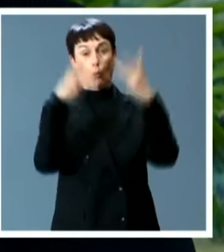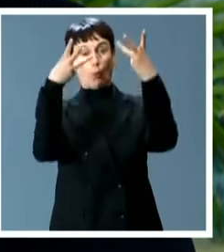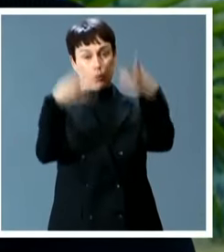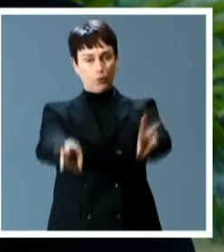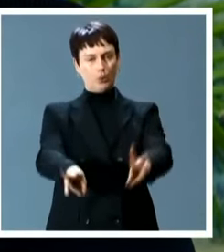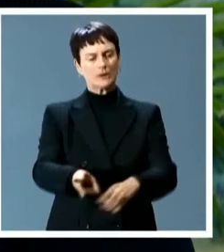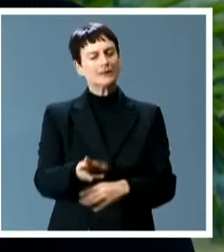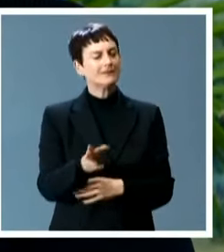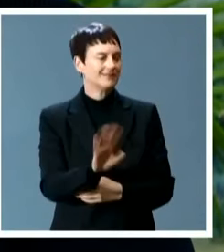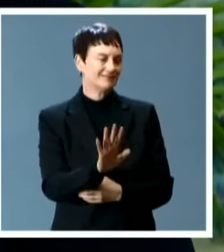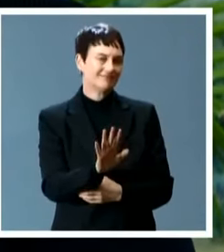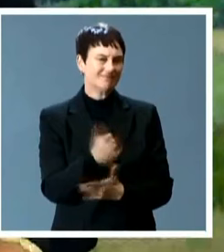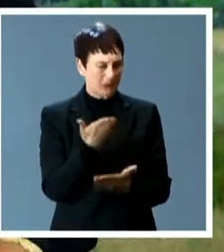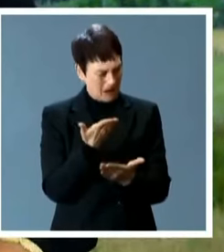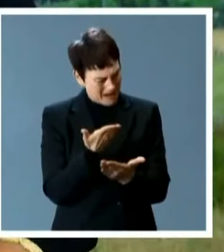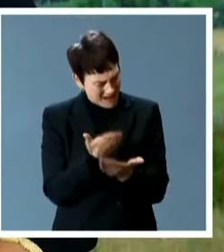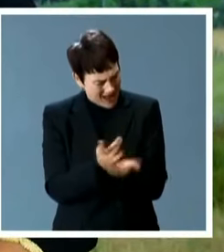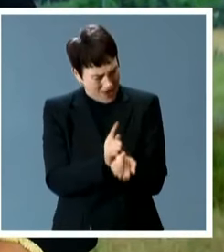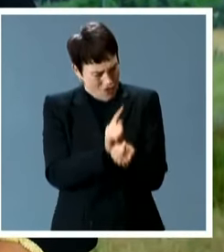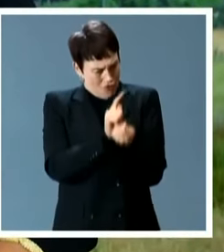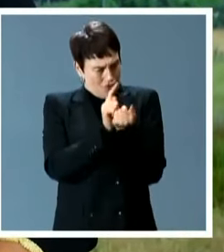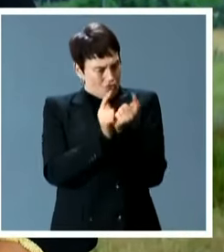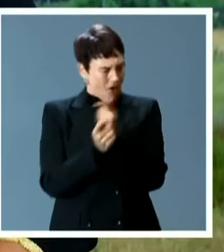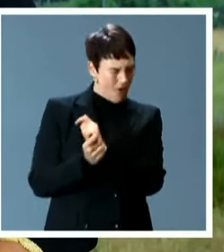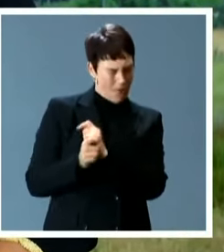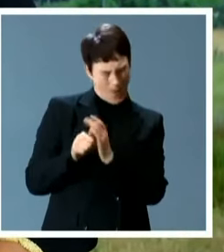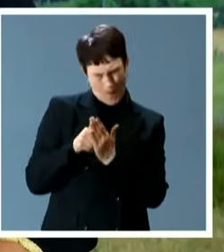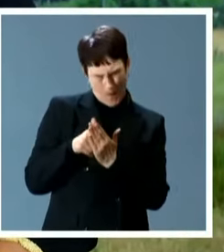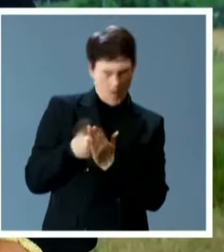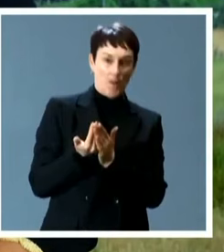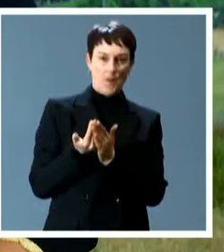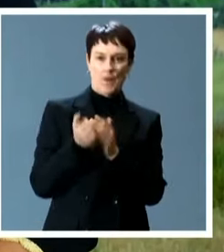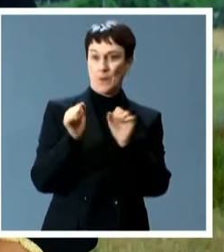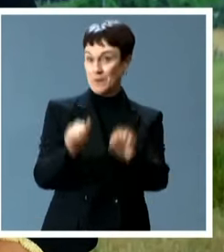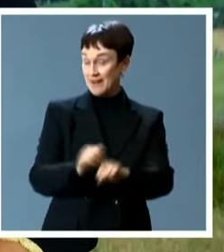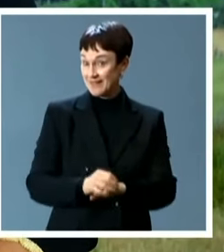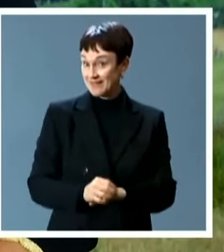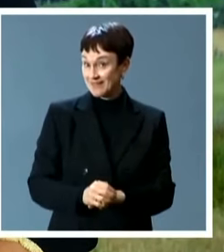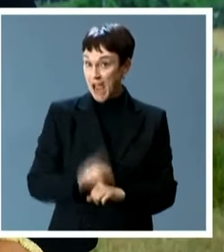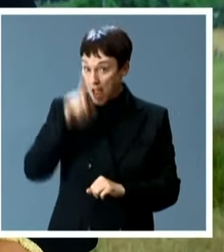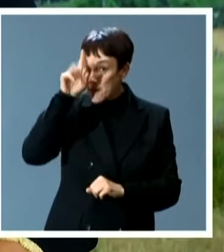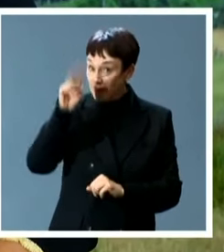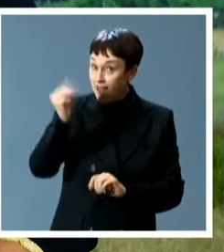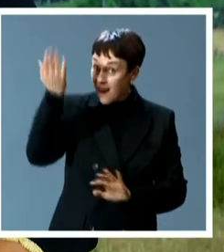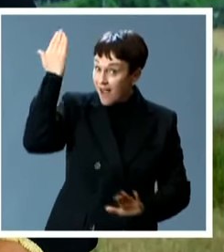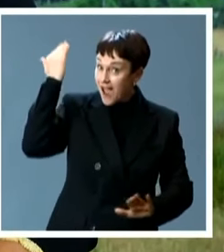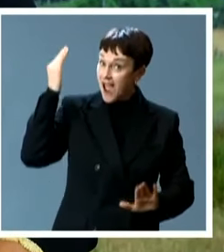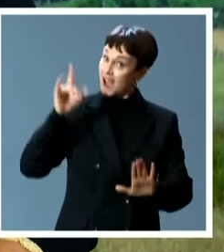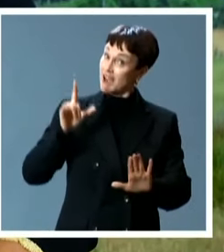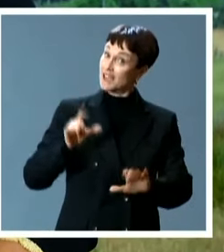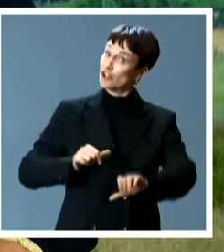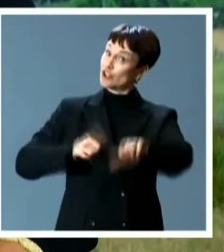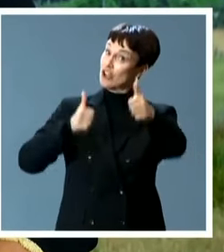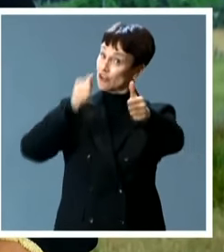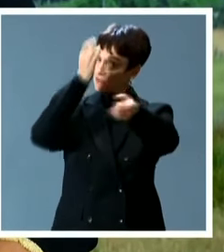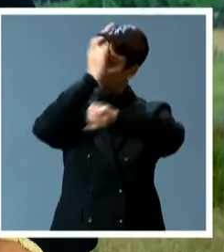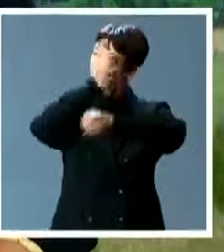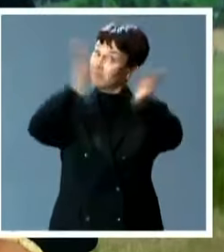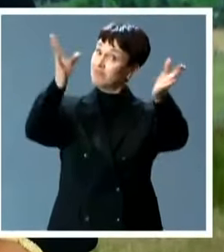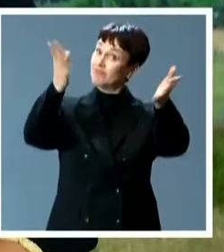a rebirth. As Madiba challenged us, it is in our